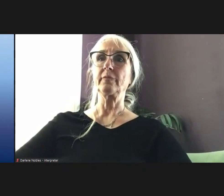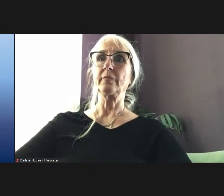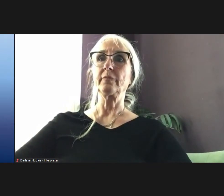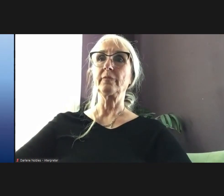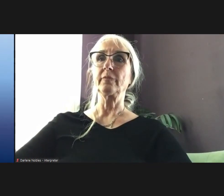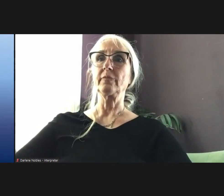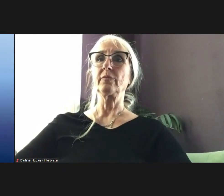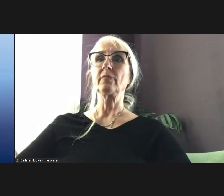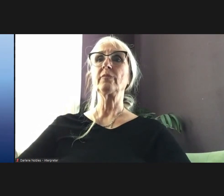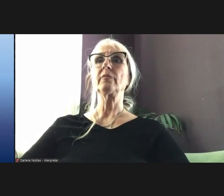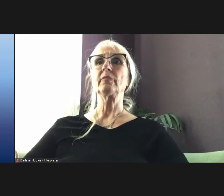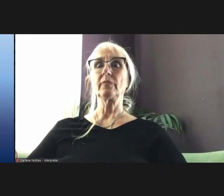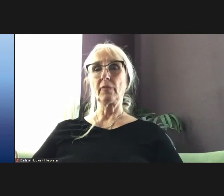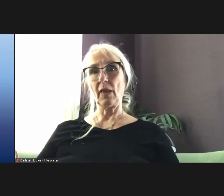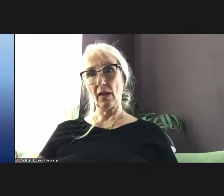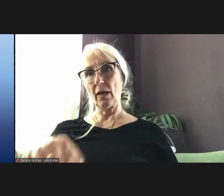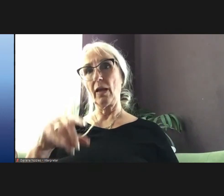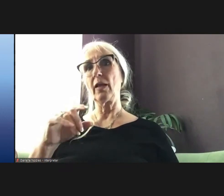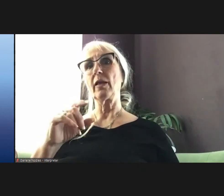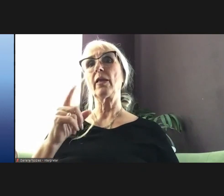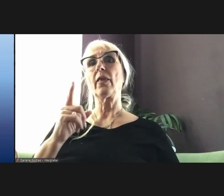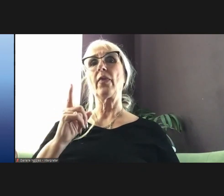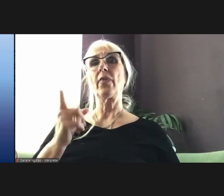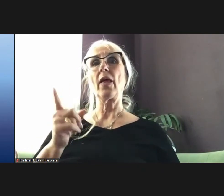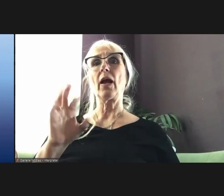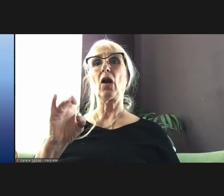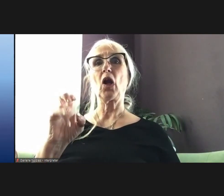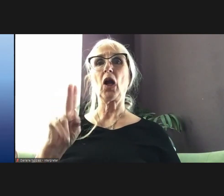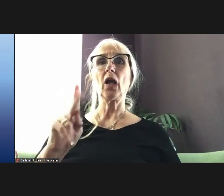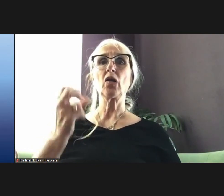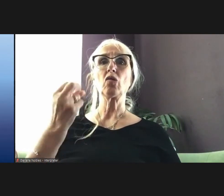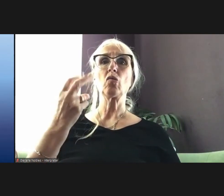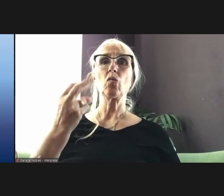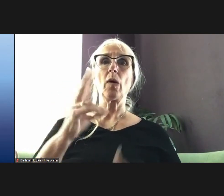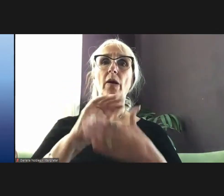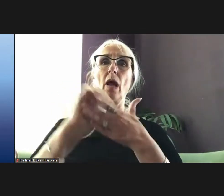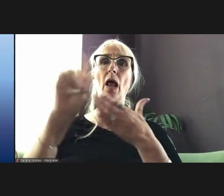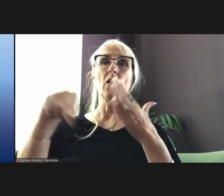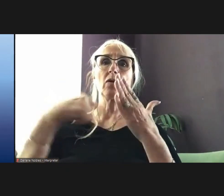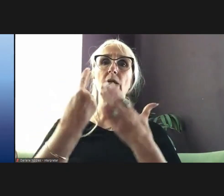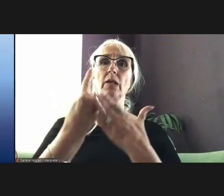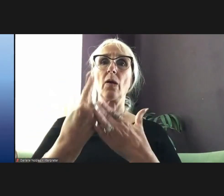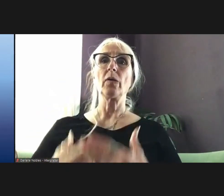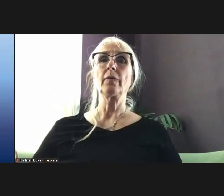That clerk part-time is $12 an hour.